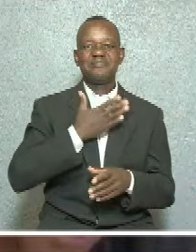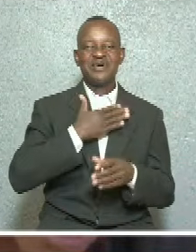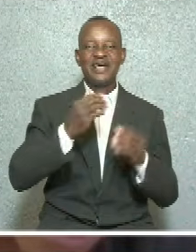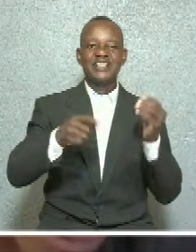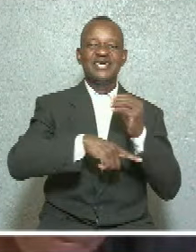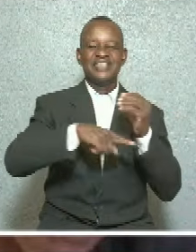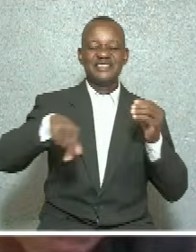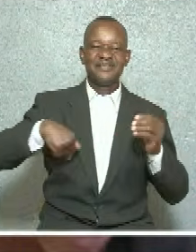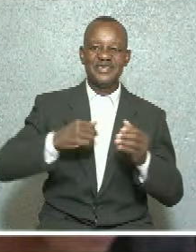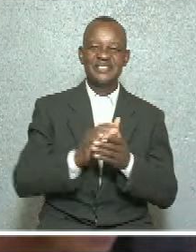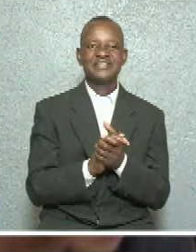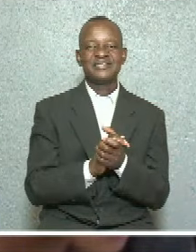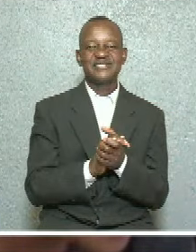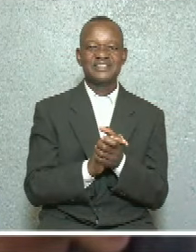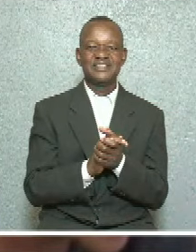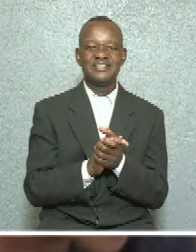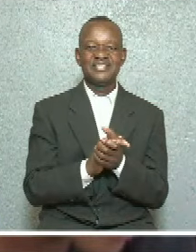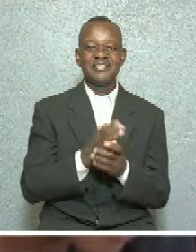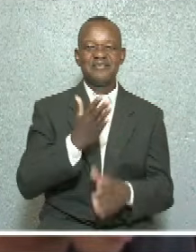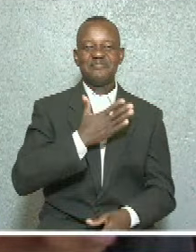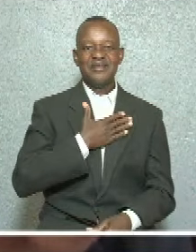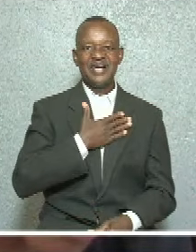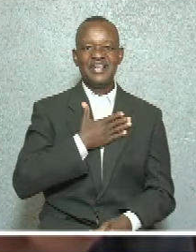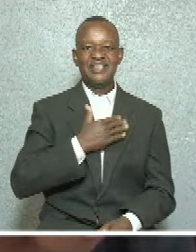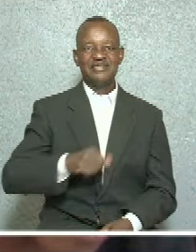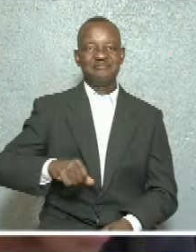country, my pride.